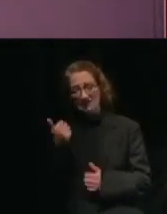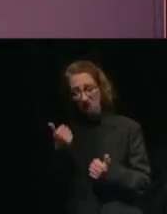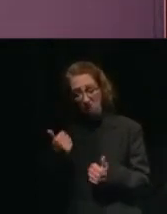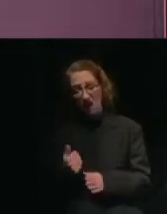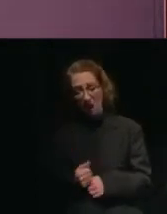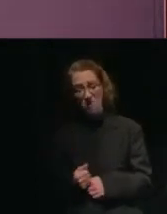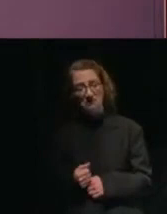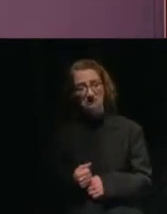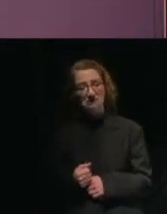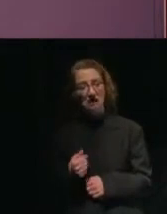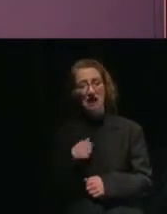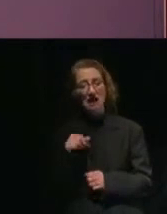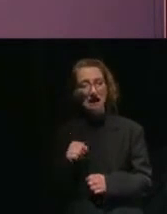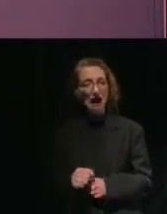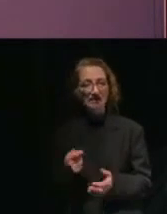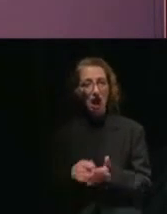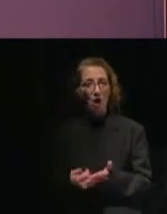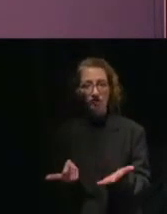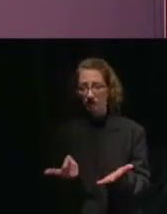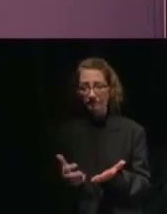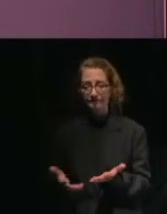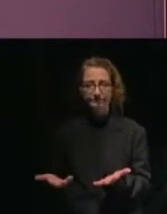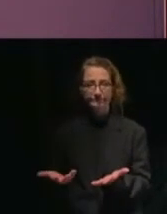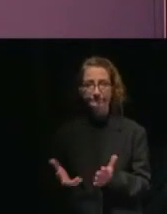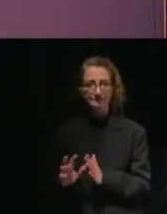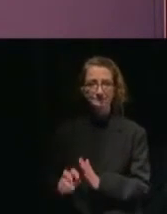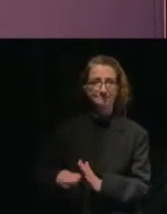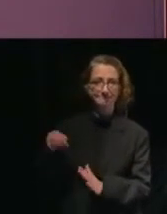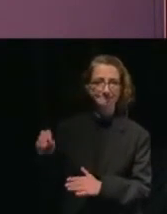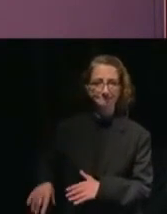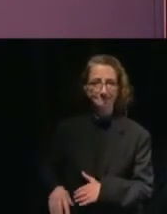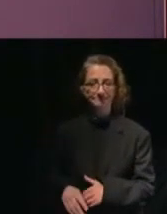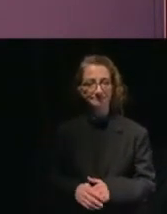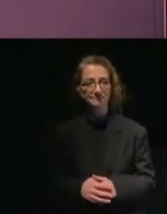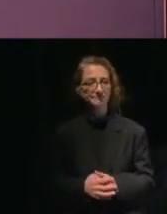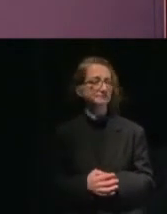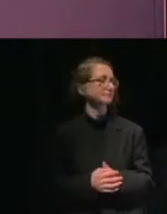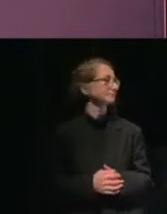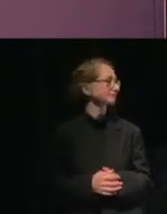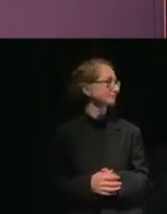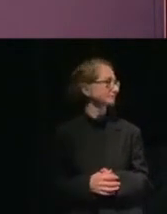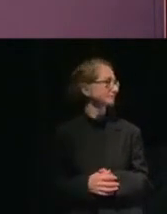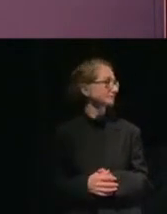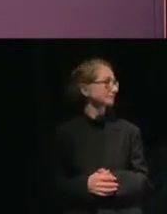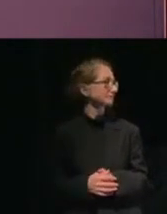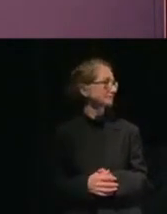notification does not look very good.